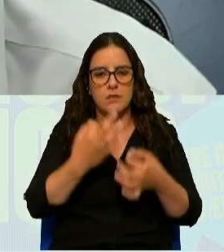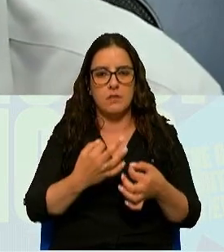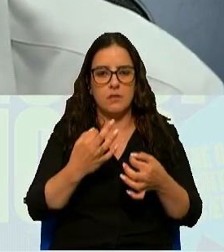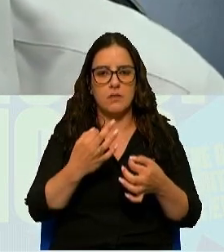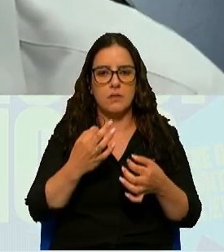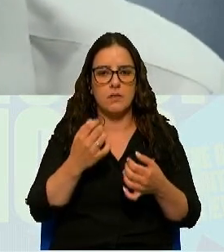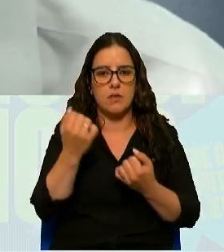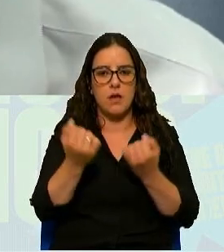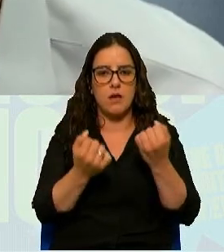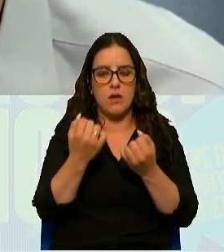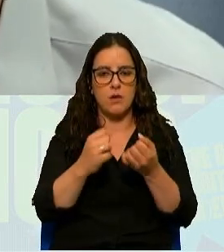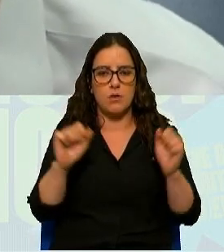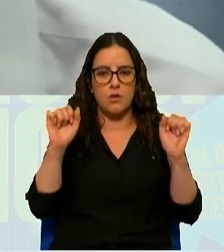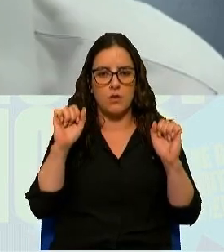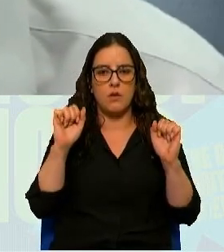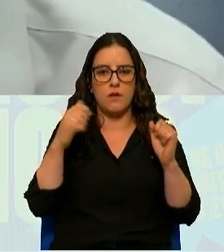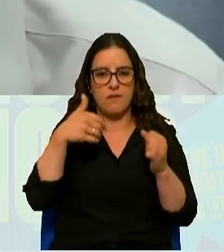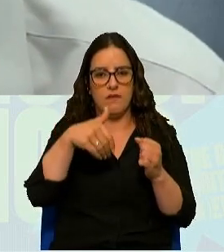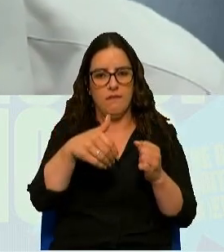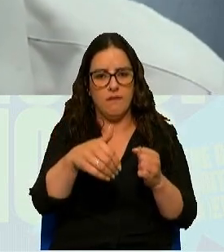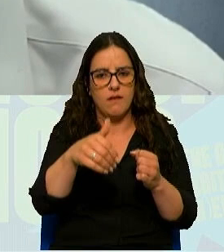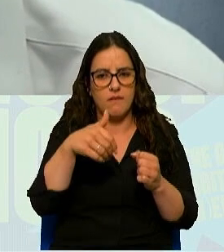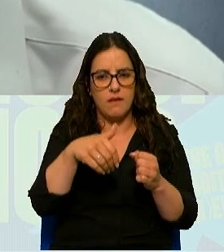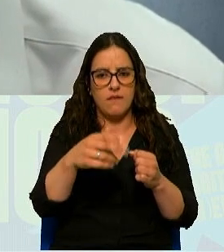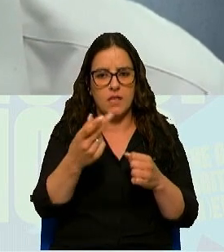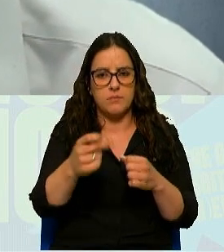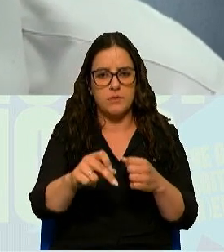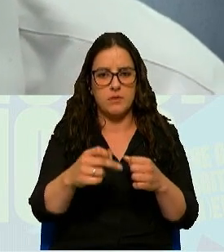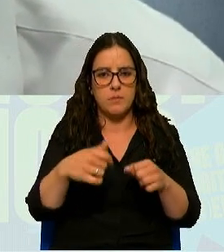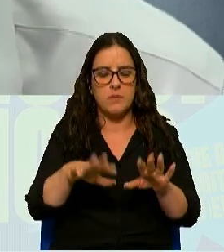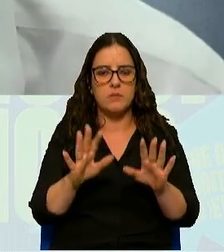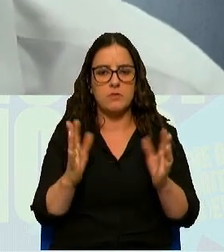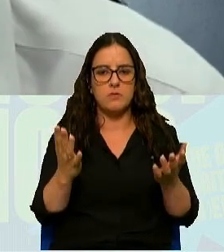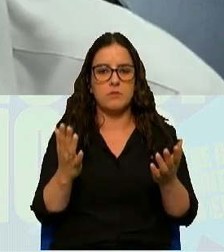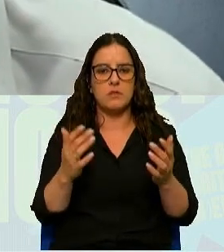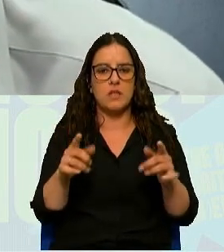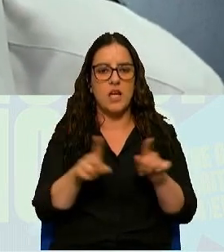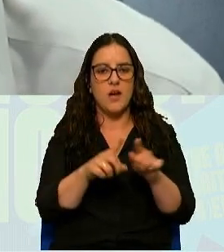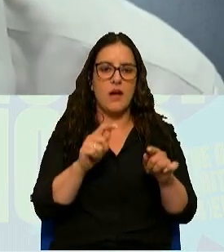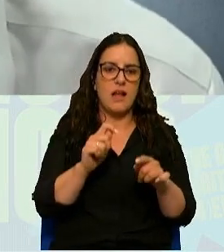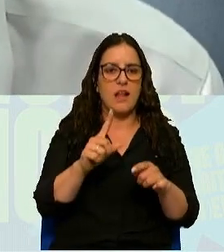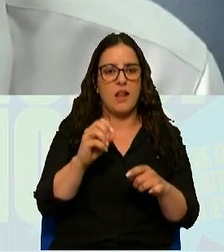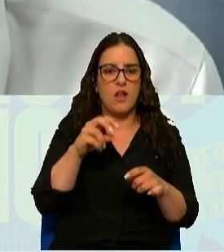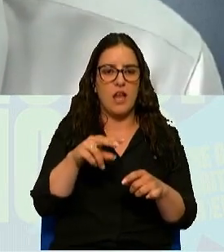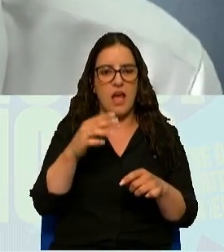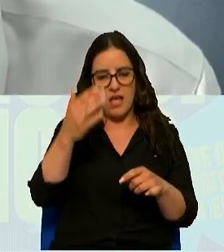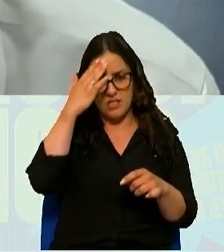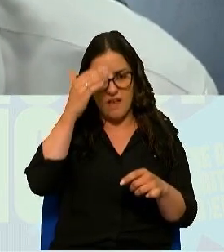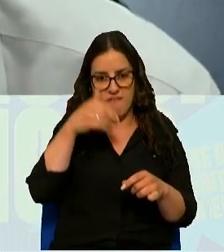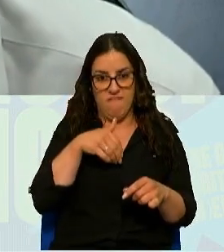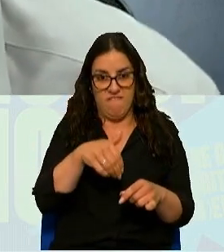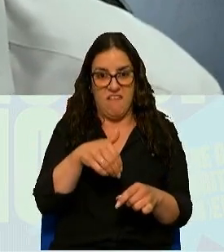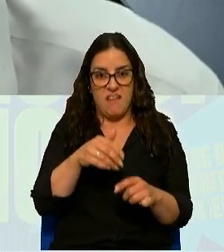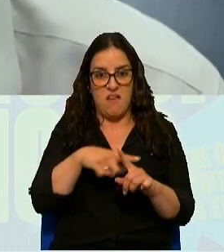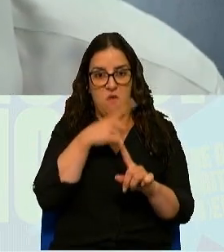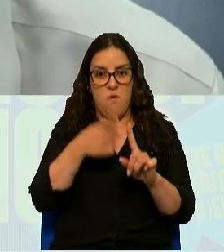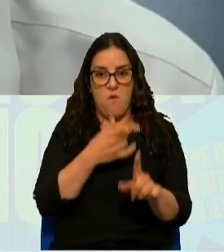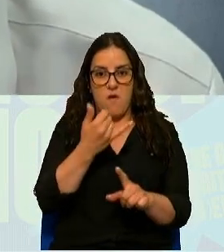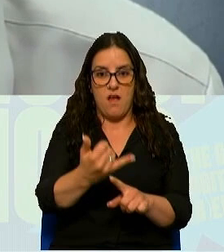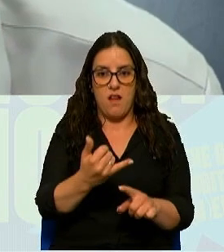are coming quite soon. I don't believe they're coming as soon as Elon Musk thinks they are. He still thinks it's next year.